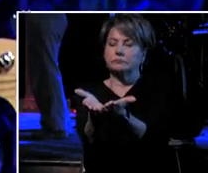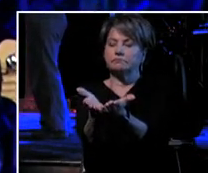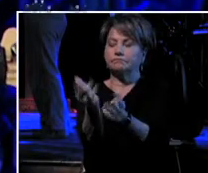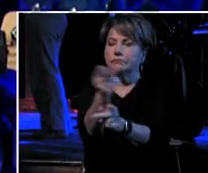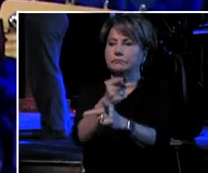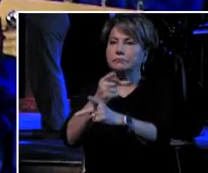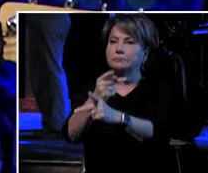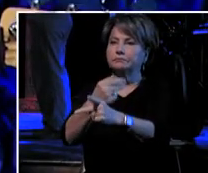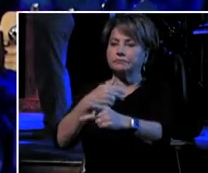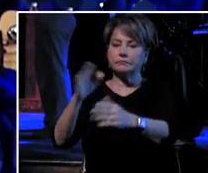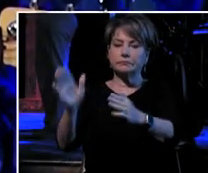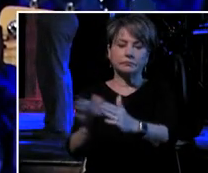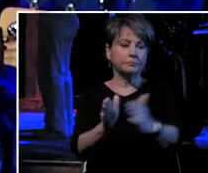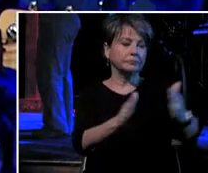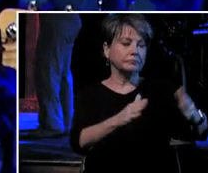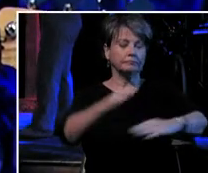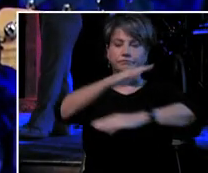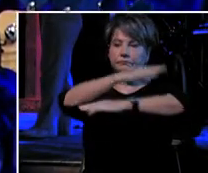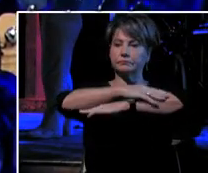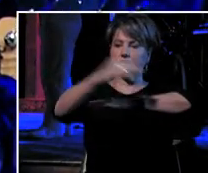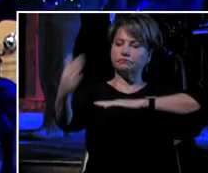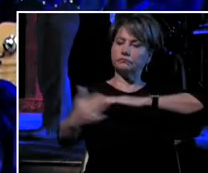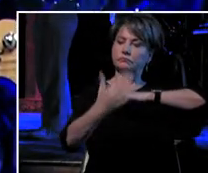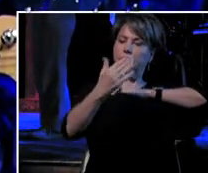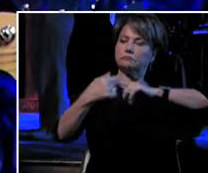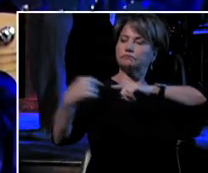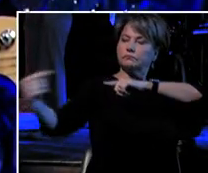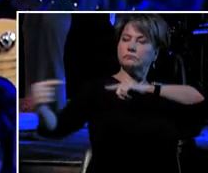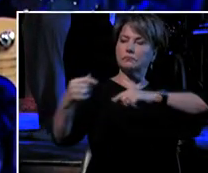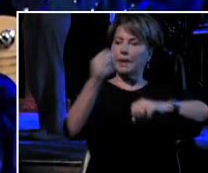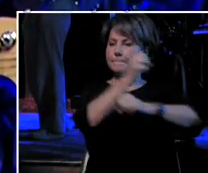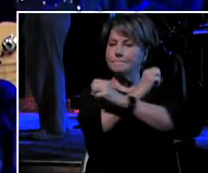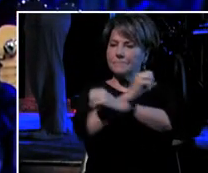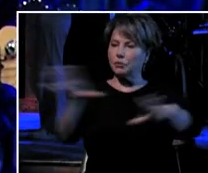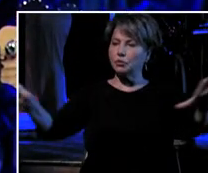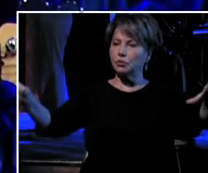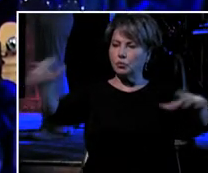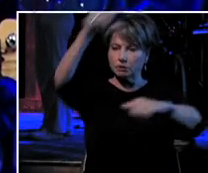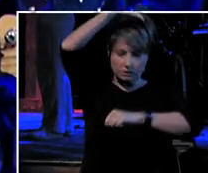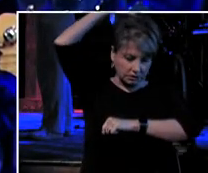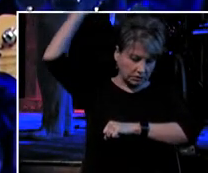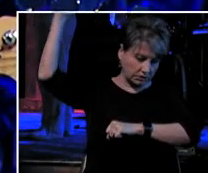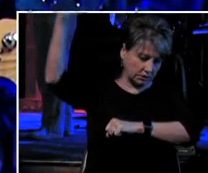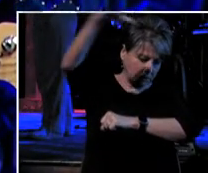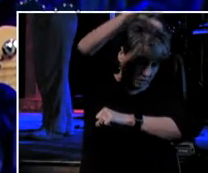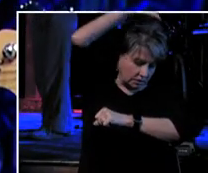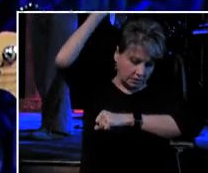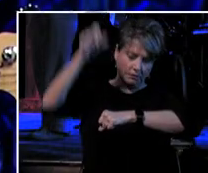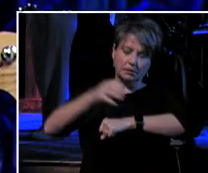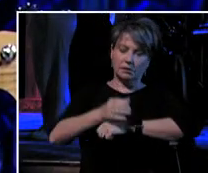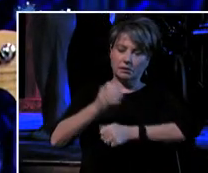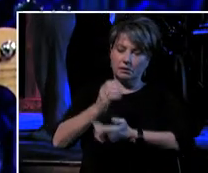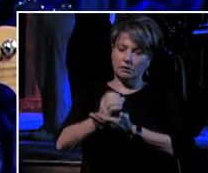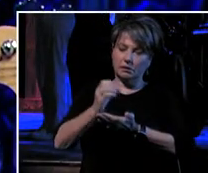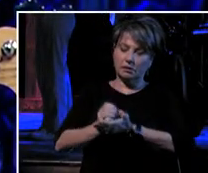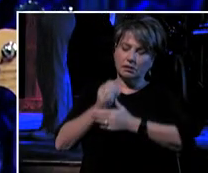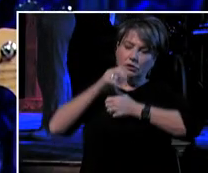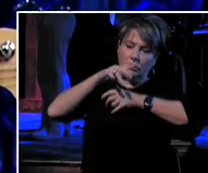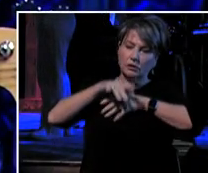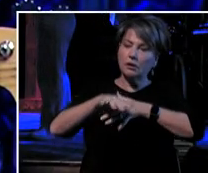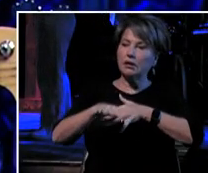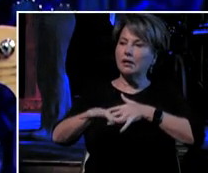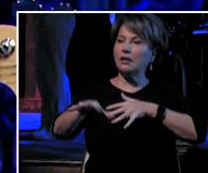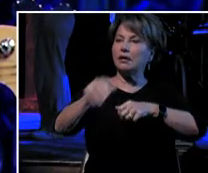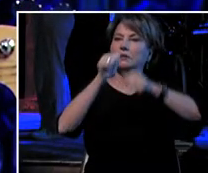prepare a table before me in the presence of my enemies. You anoint my head with oil. My cup overflows. Surely goodness